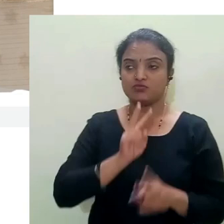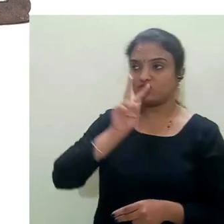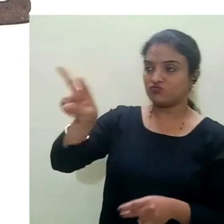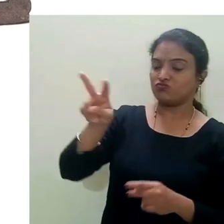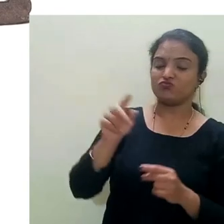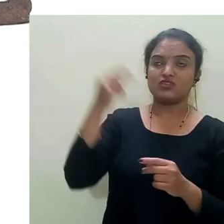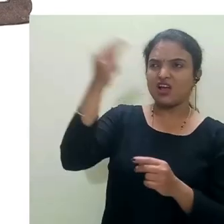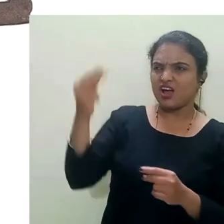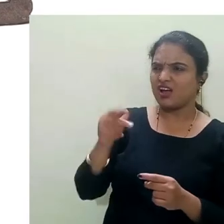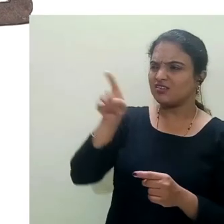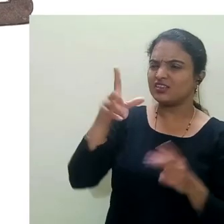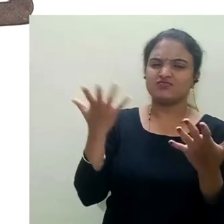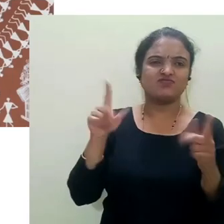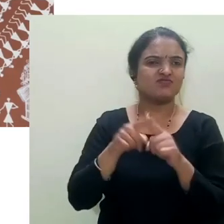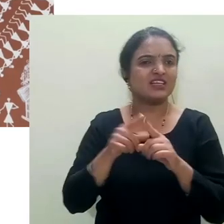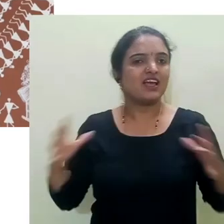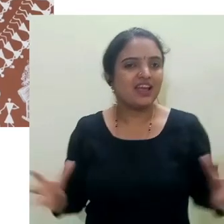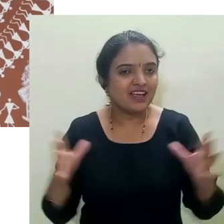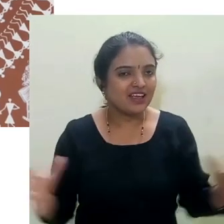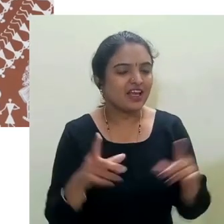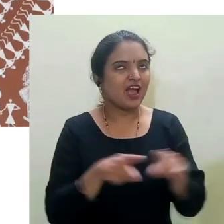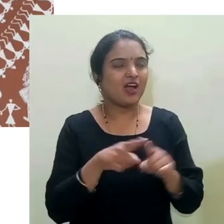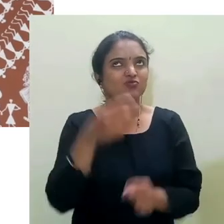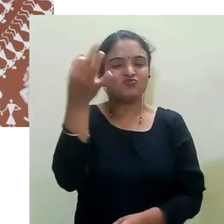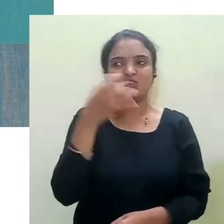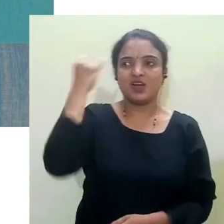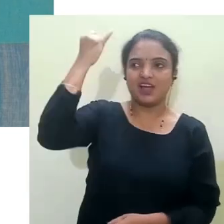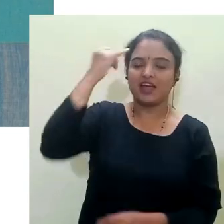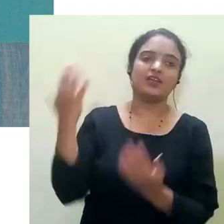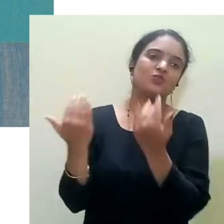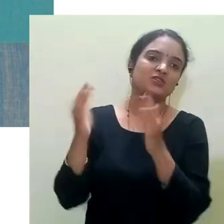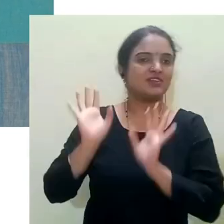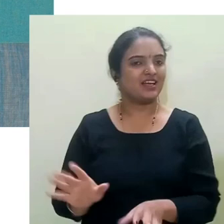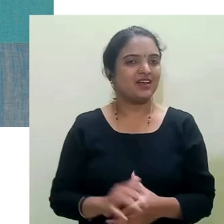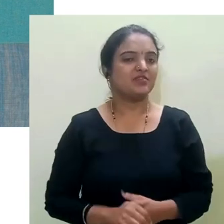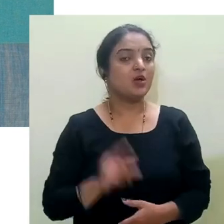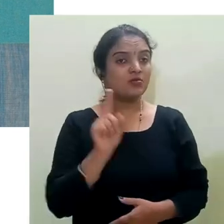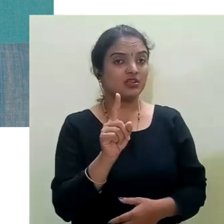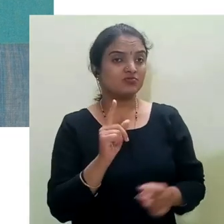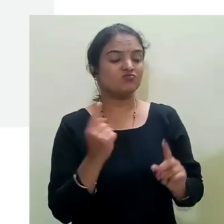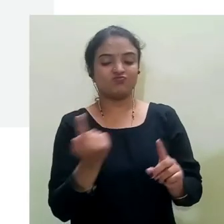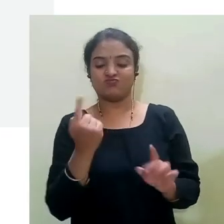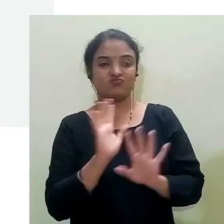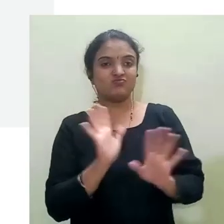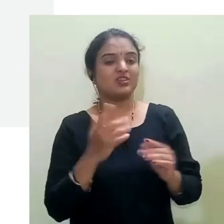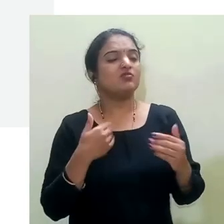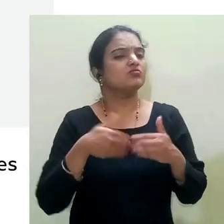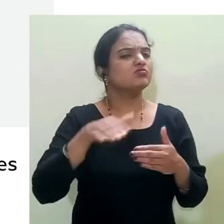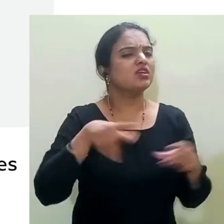trajectory. Sometimes, looking at an artwork alongside another can also encourage new ways of